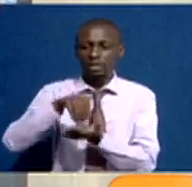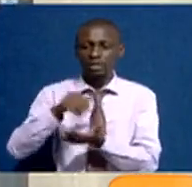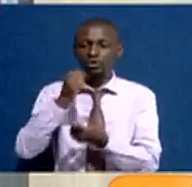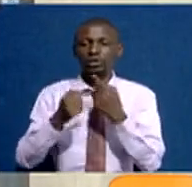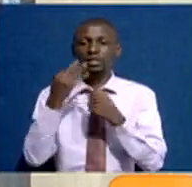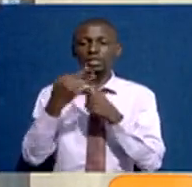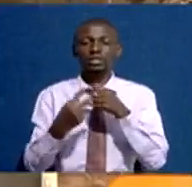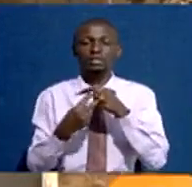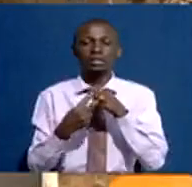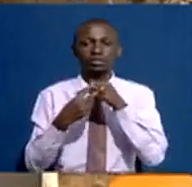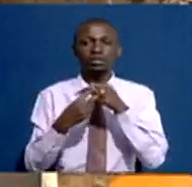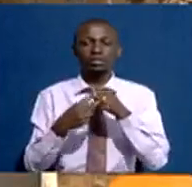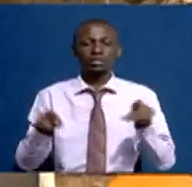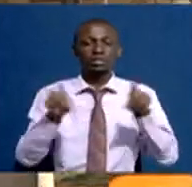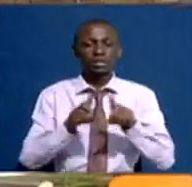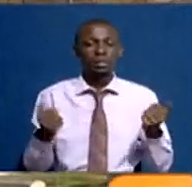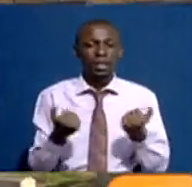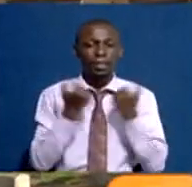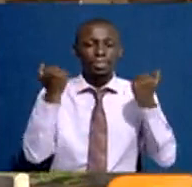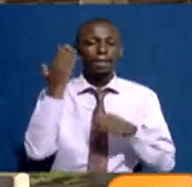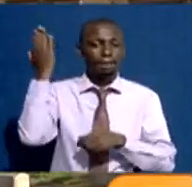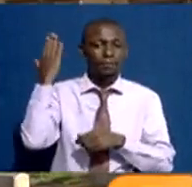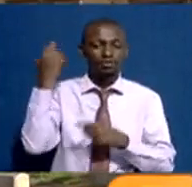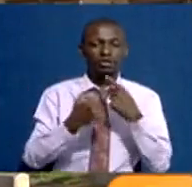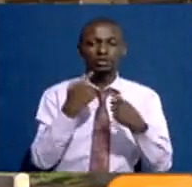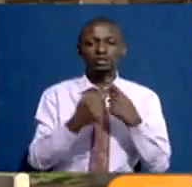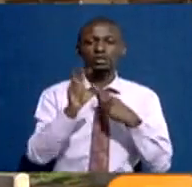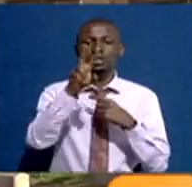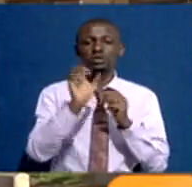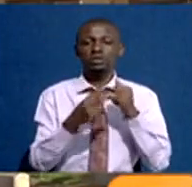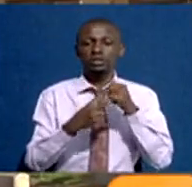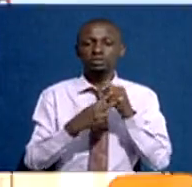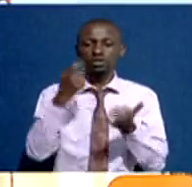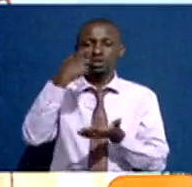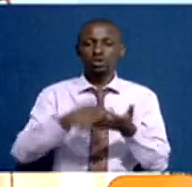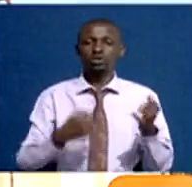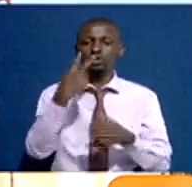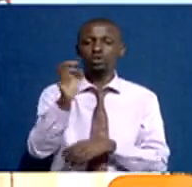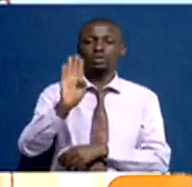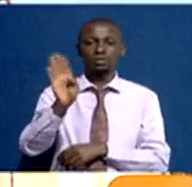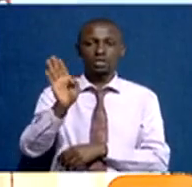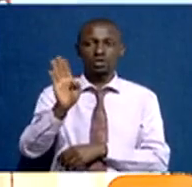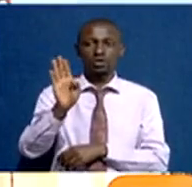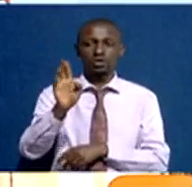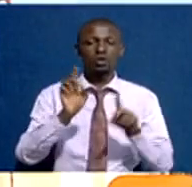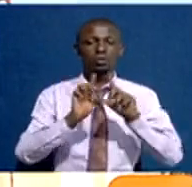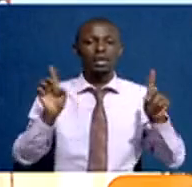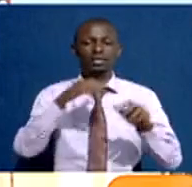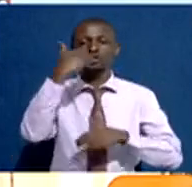refinery, a similar attempt which was initiated in 2017 at a cost of 20 billion shillings at the time was